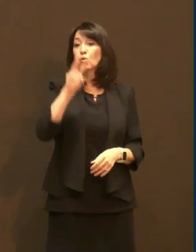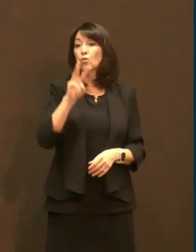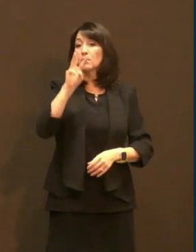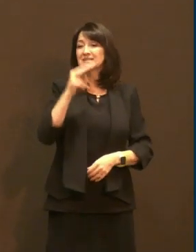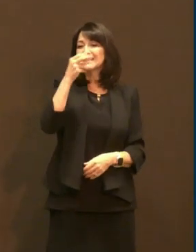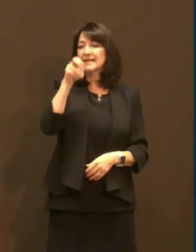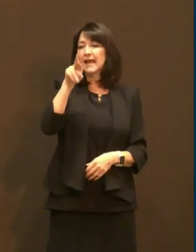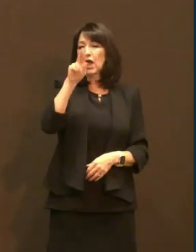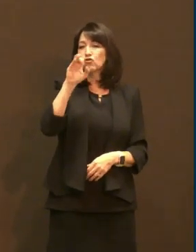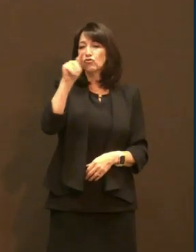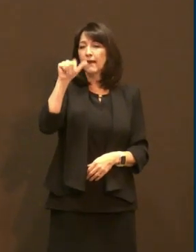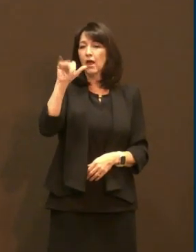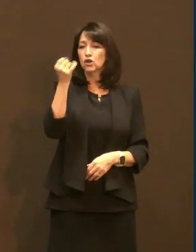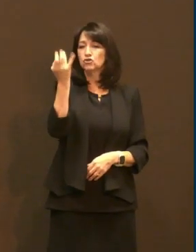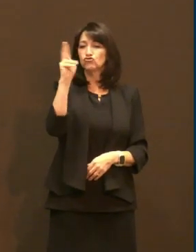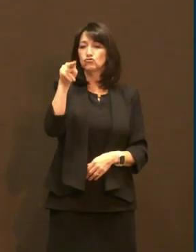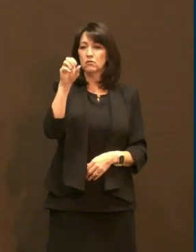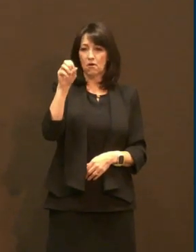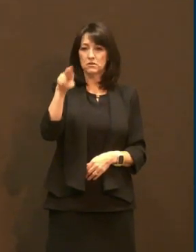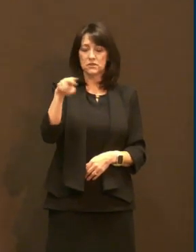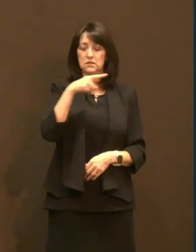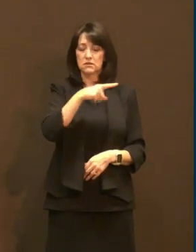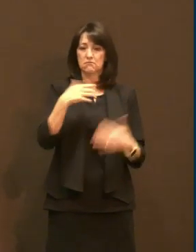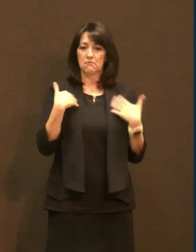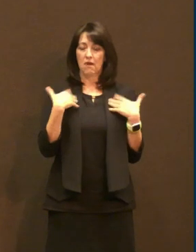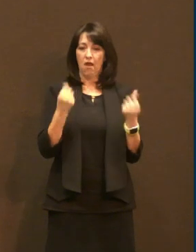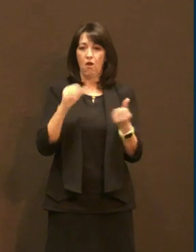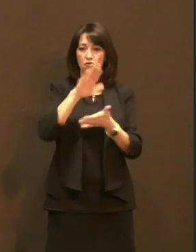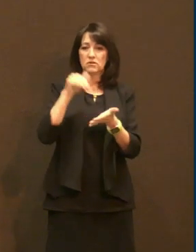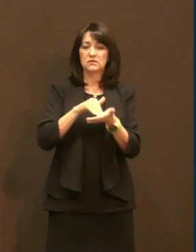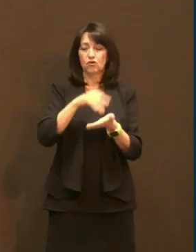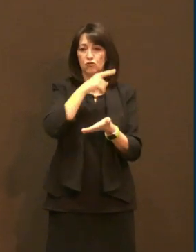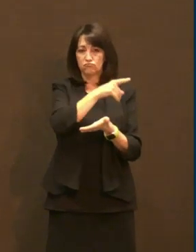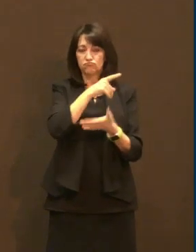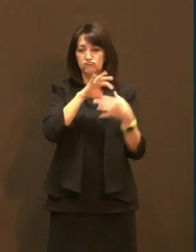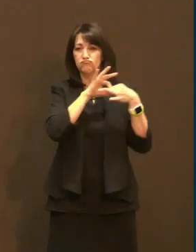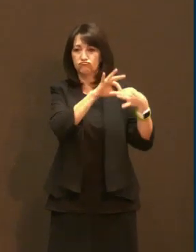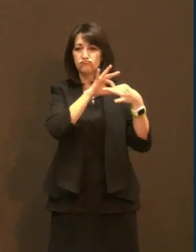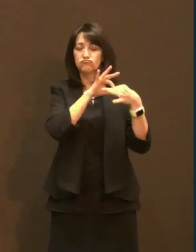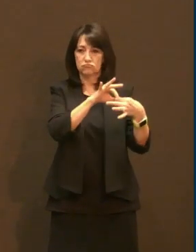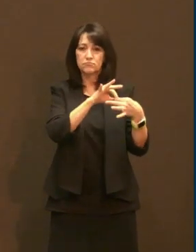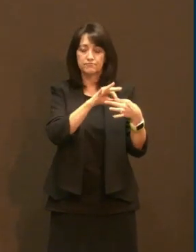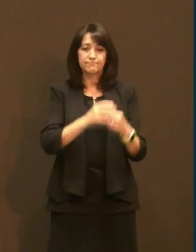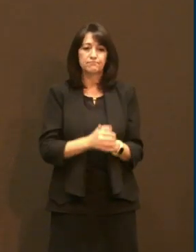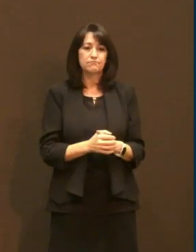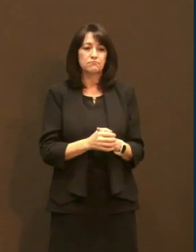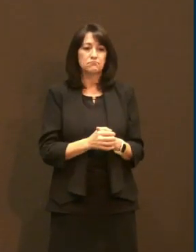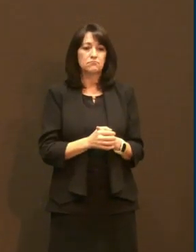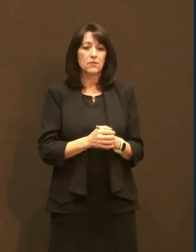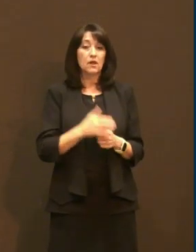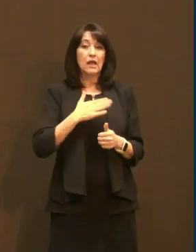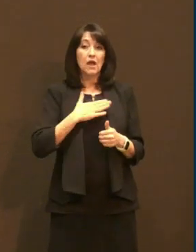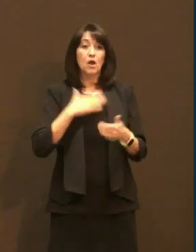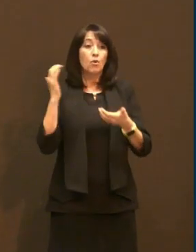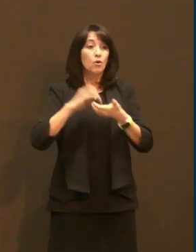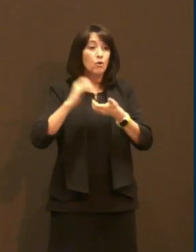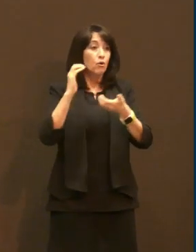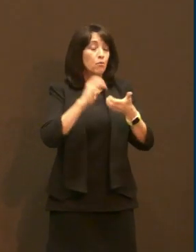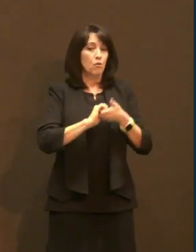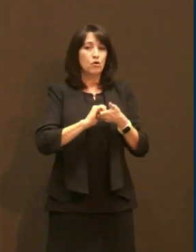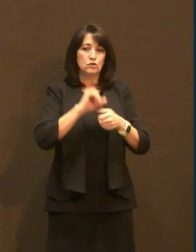community testing site there. And so public health and our team has been focusing on vulnerable